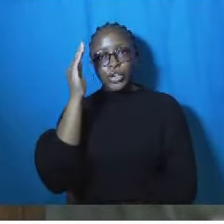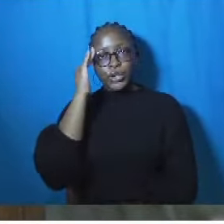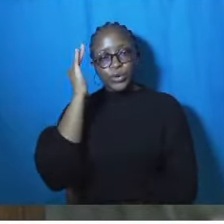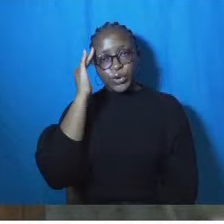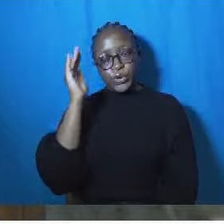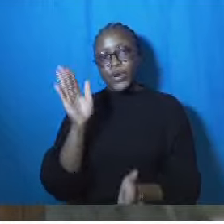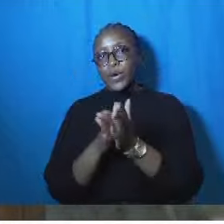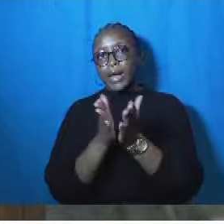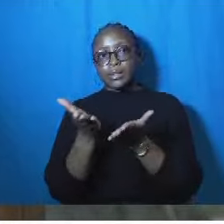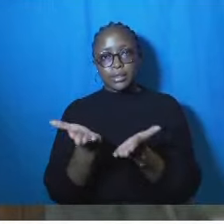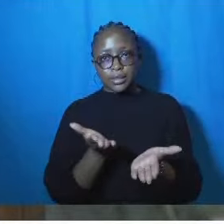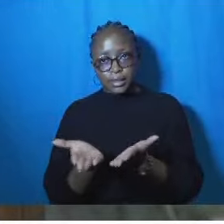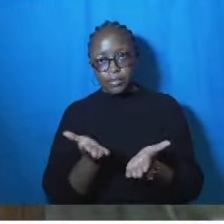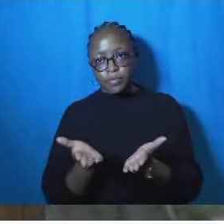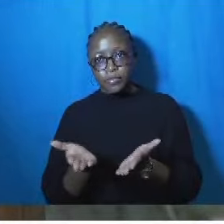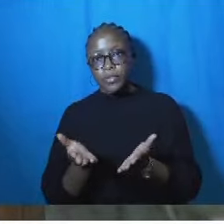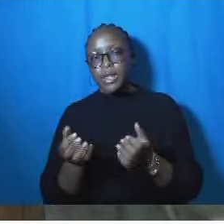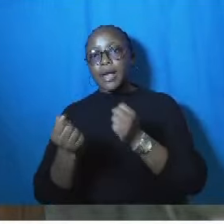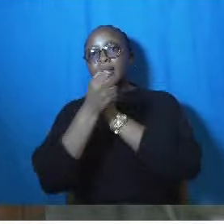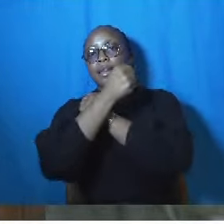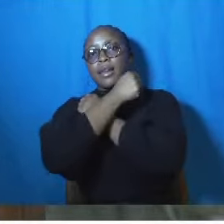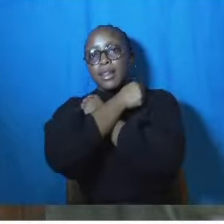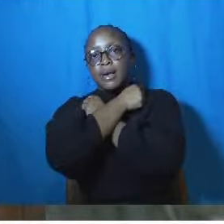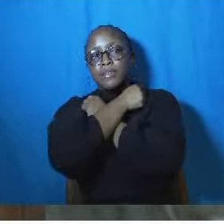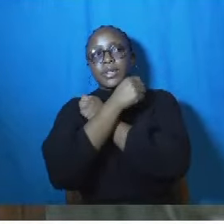A loving and kind creator.